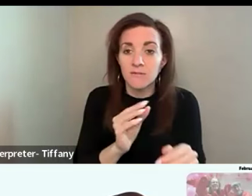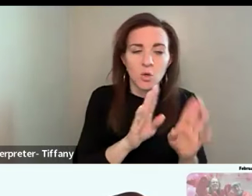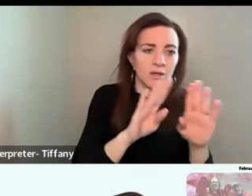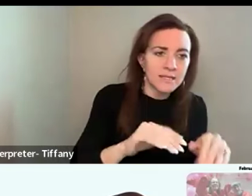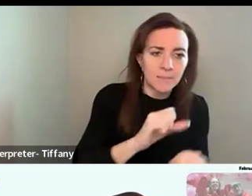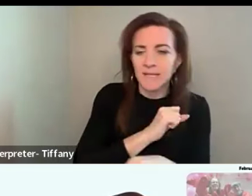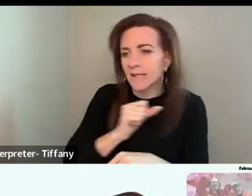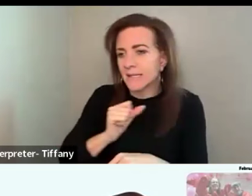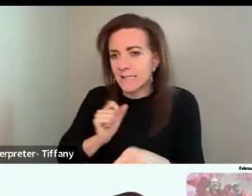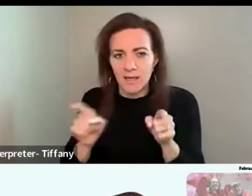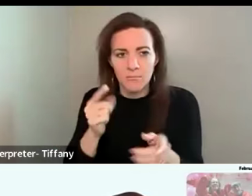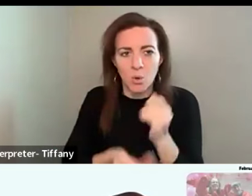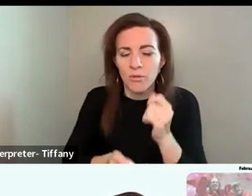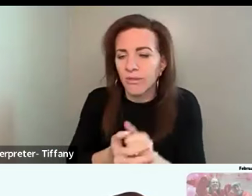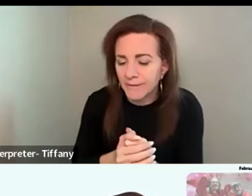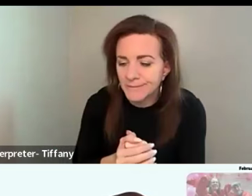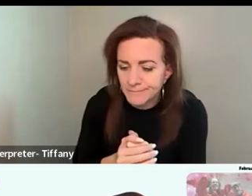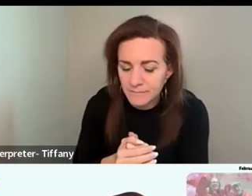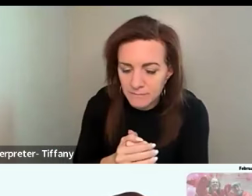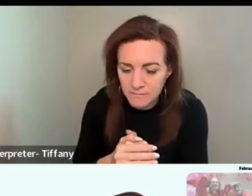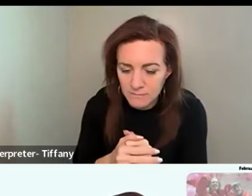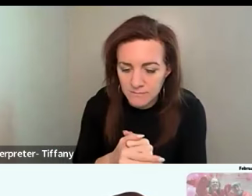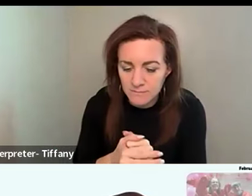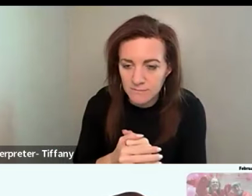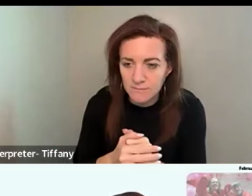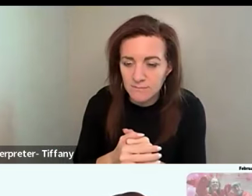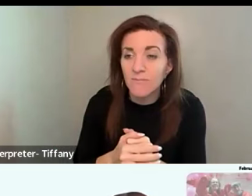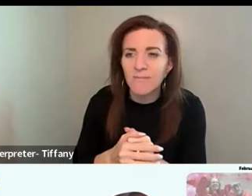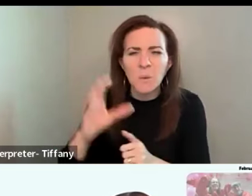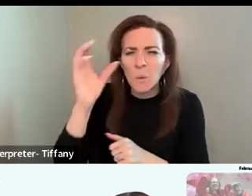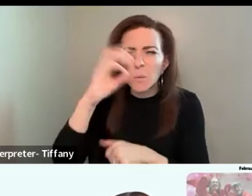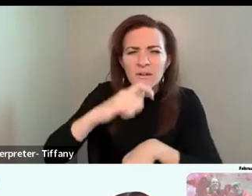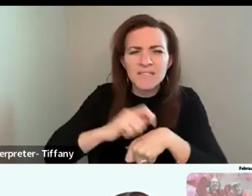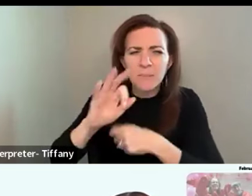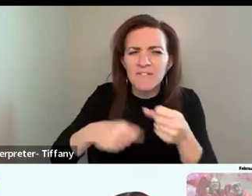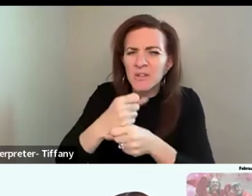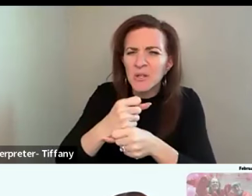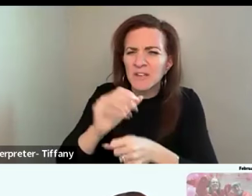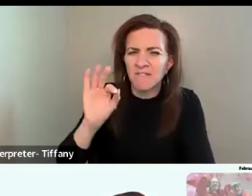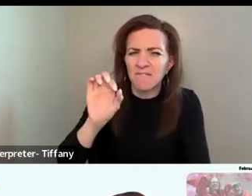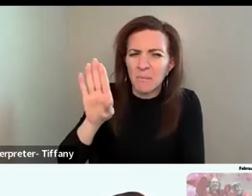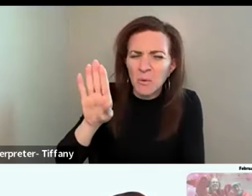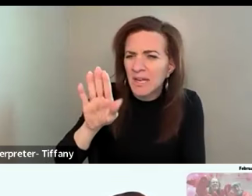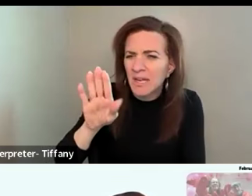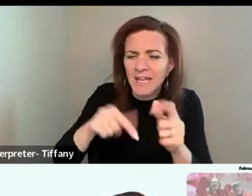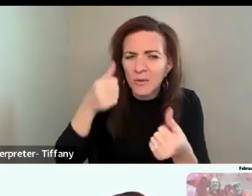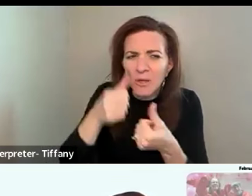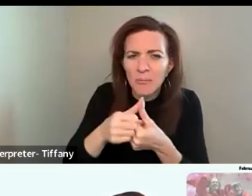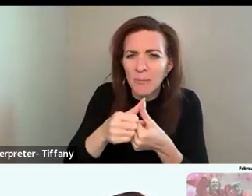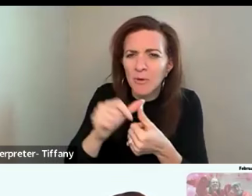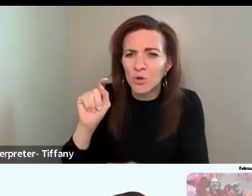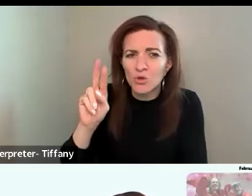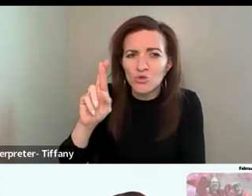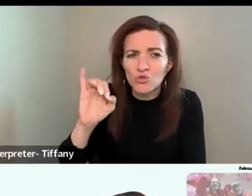Senate. So this is a weird time of year. It's February. I cannot recall a time where we've had trailer bill